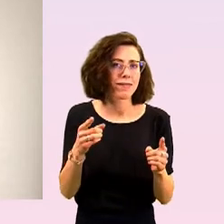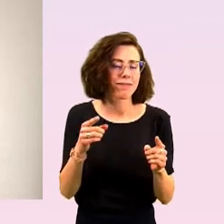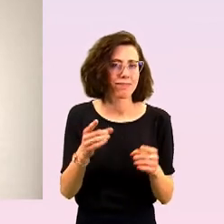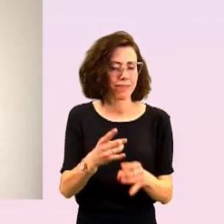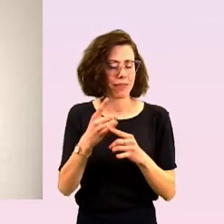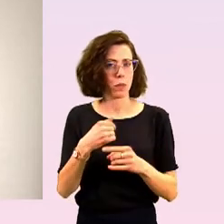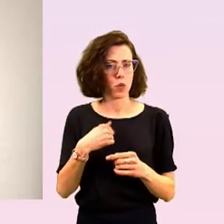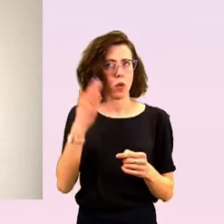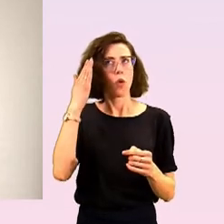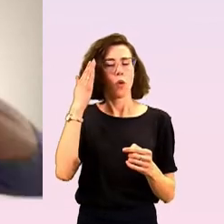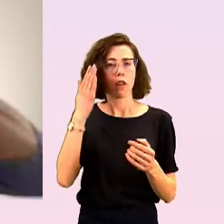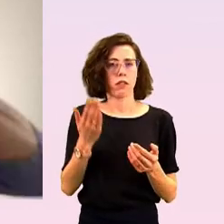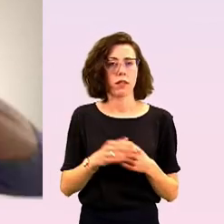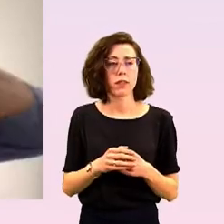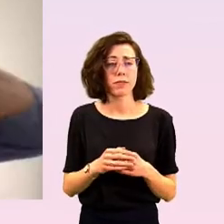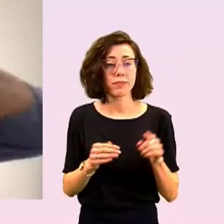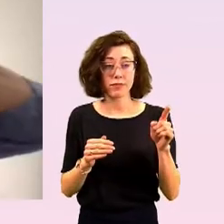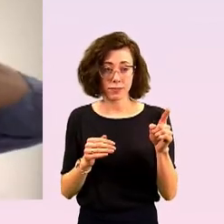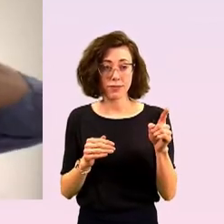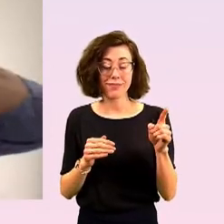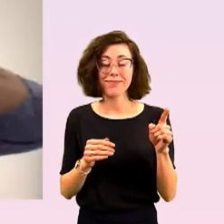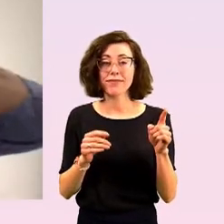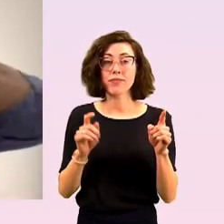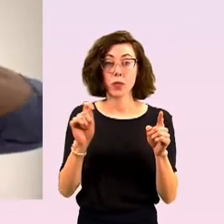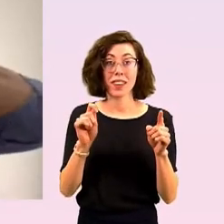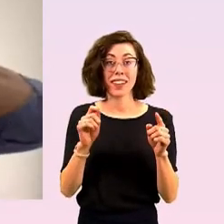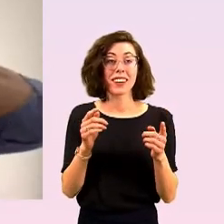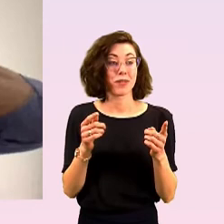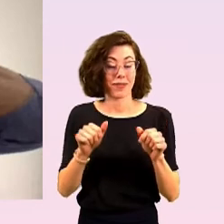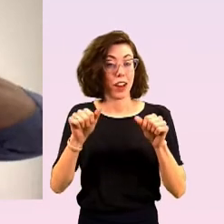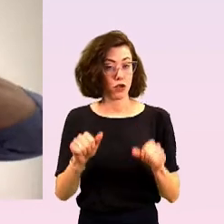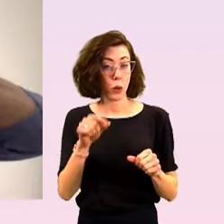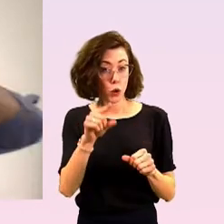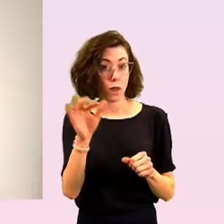about the need for wider communication. I mean, that sort